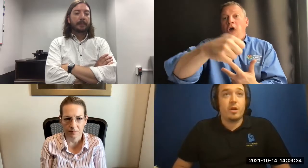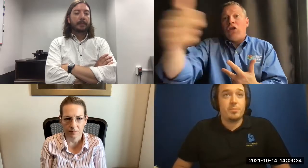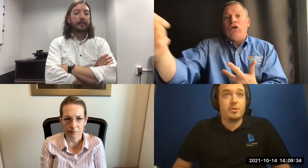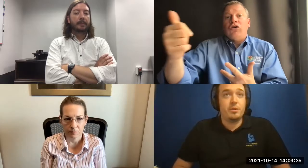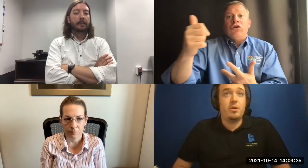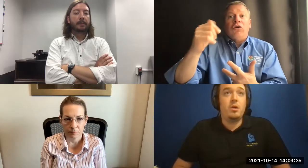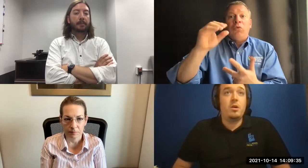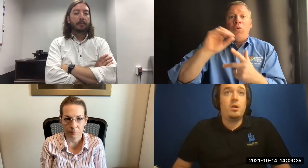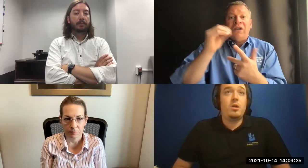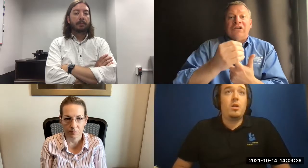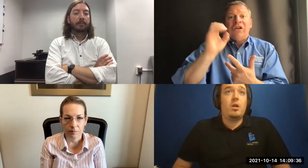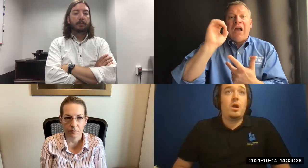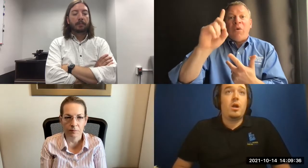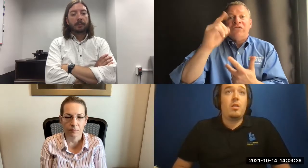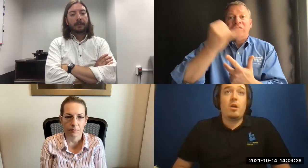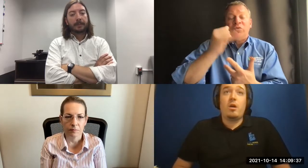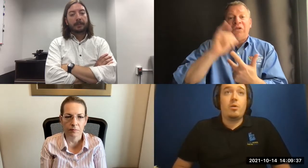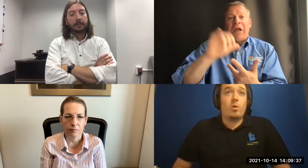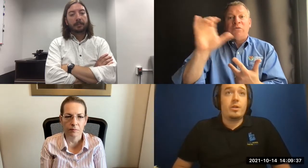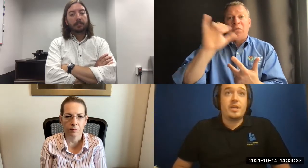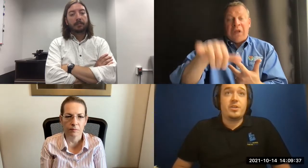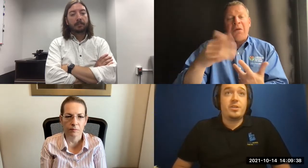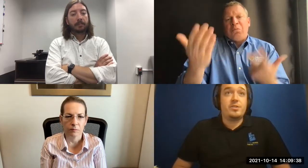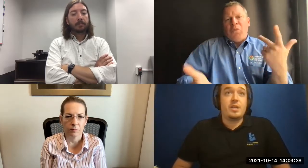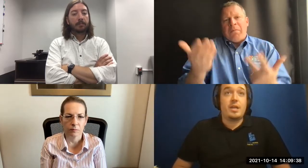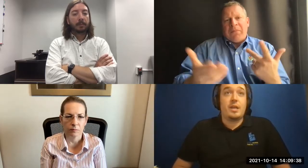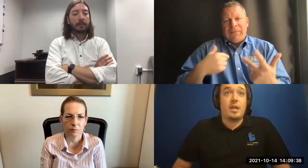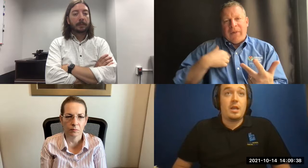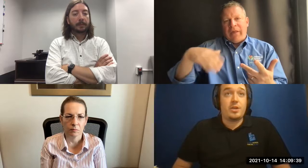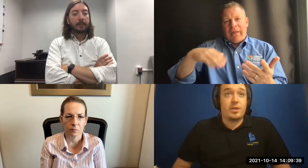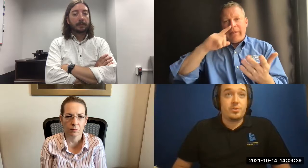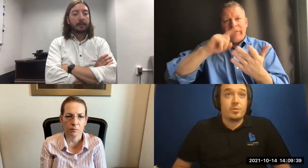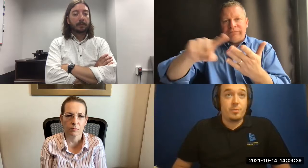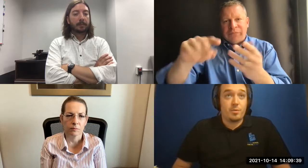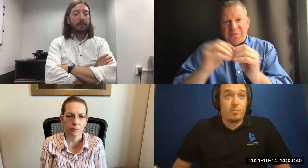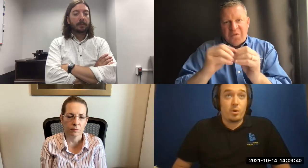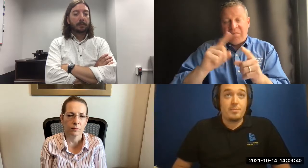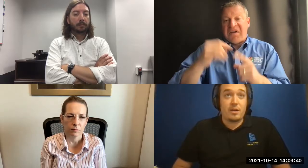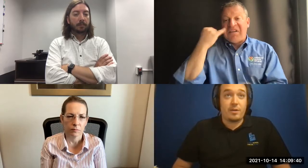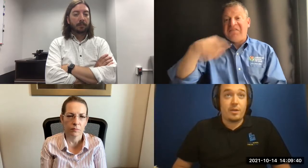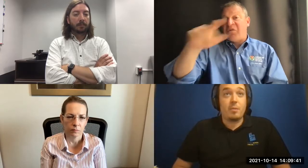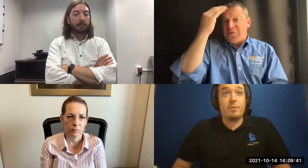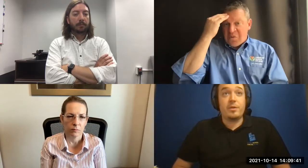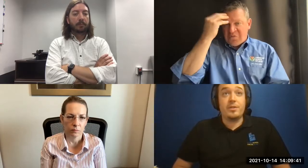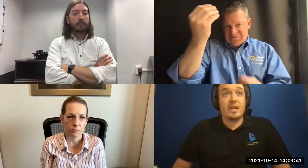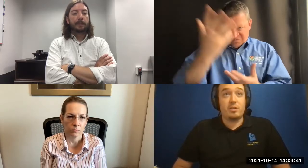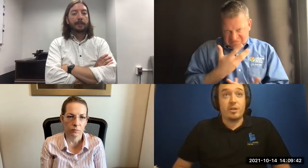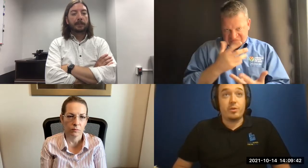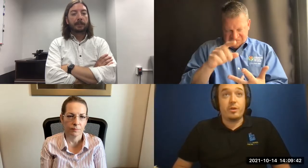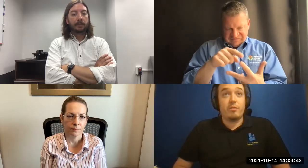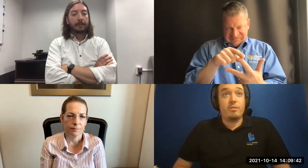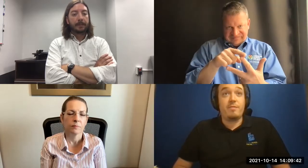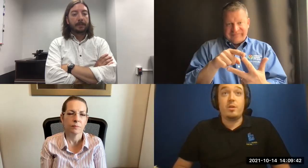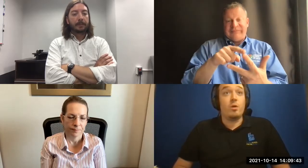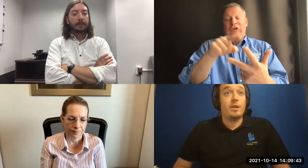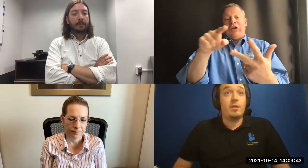well, another option. There are other organizations and educational programs out there that probably do this. I haven't looked